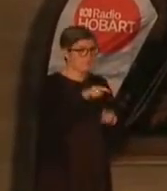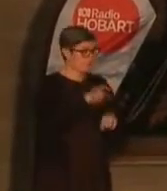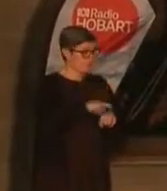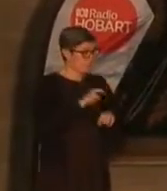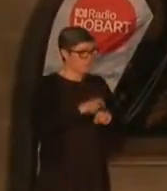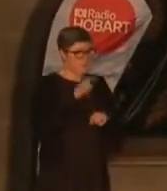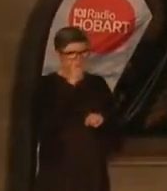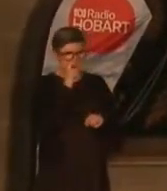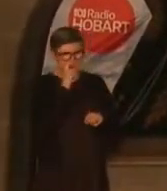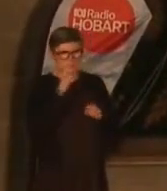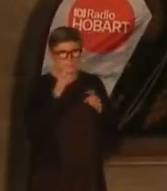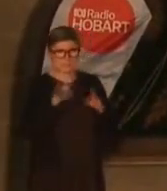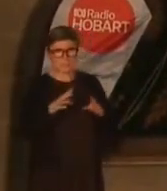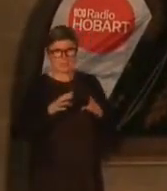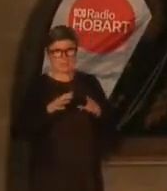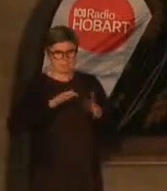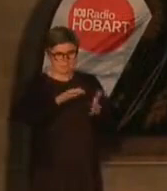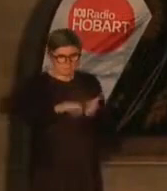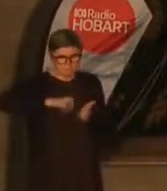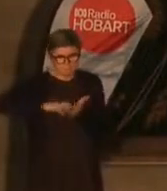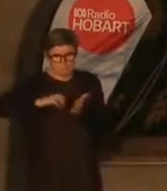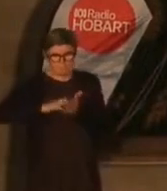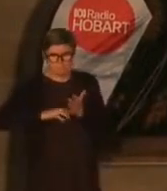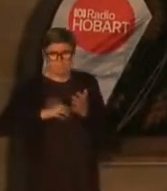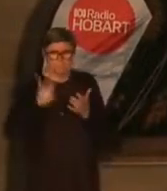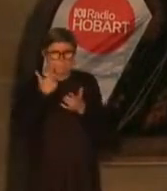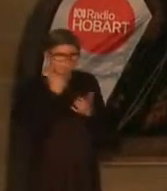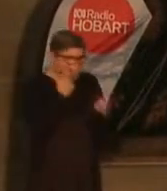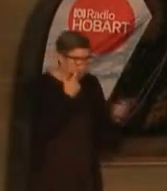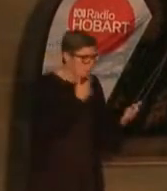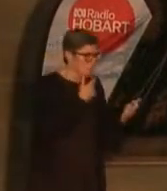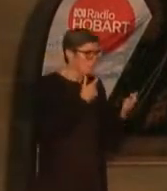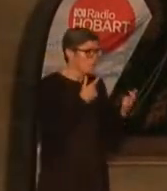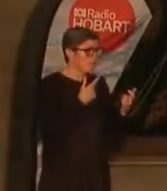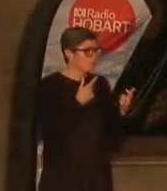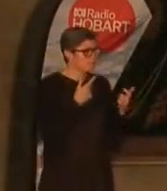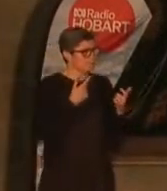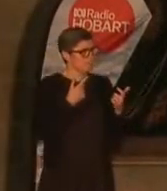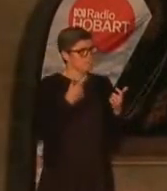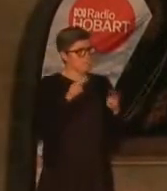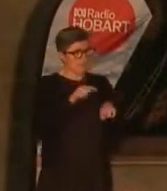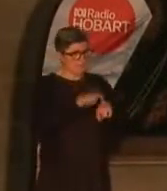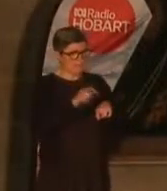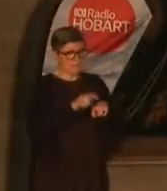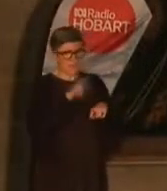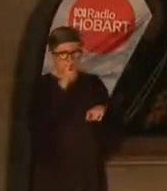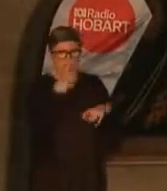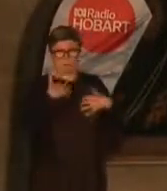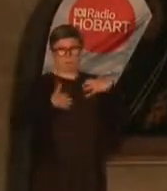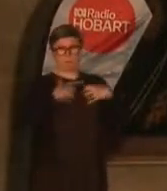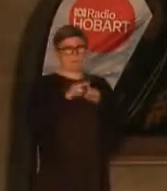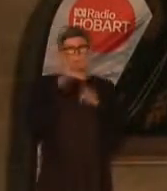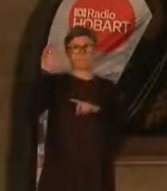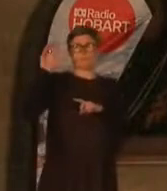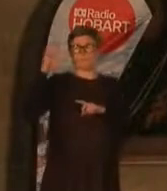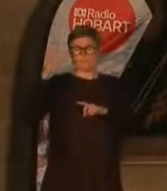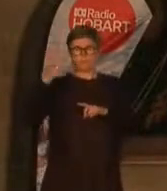archaeology here. And there was this real kind of, I guess, Indiana Jones